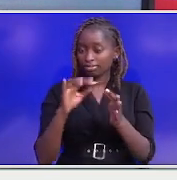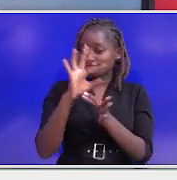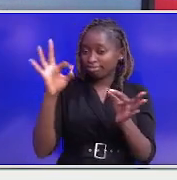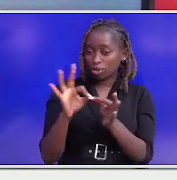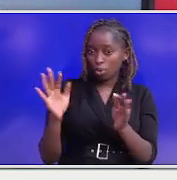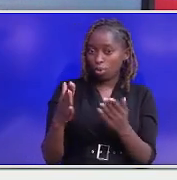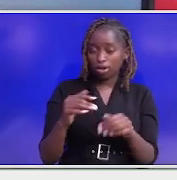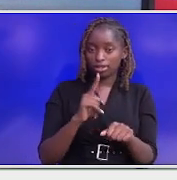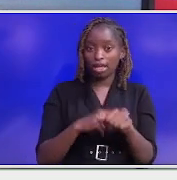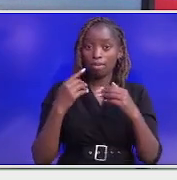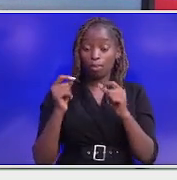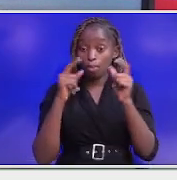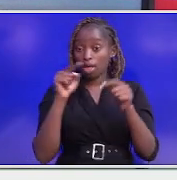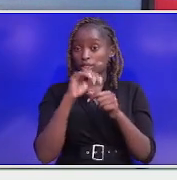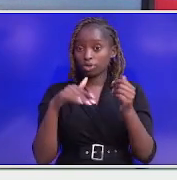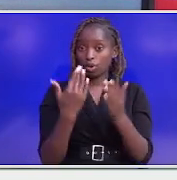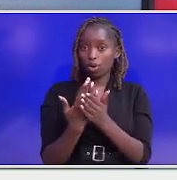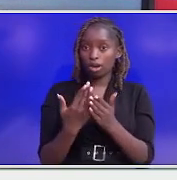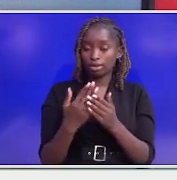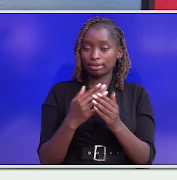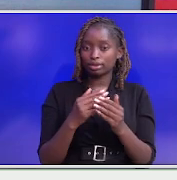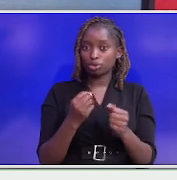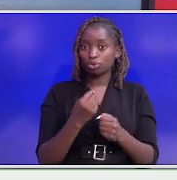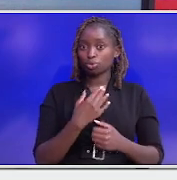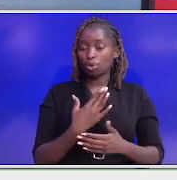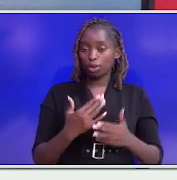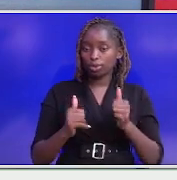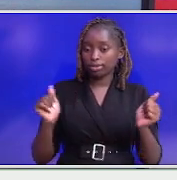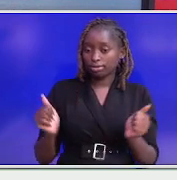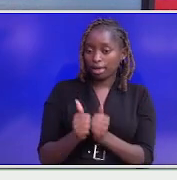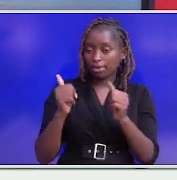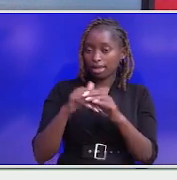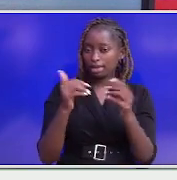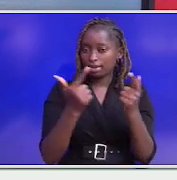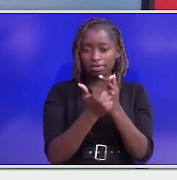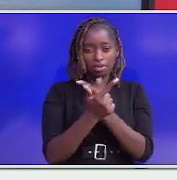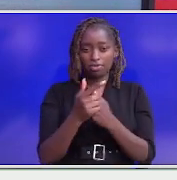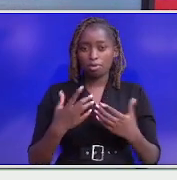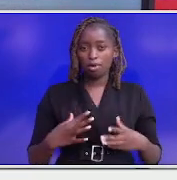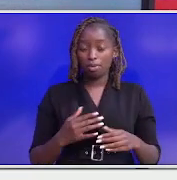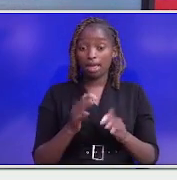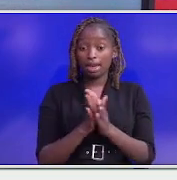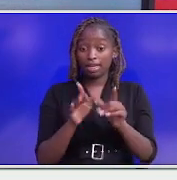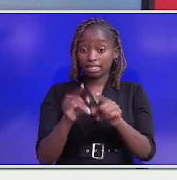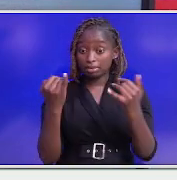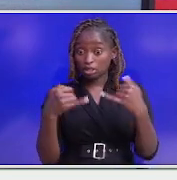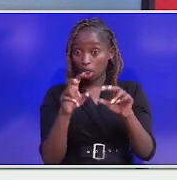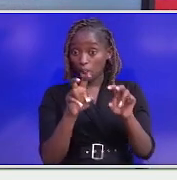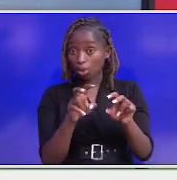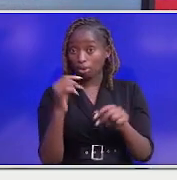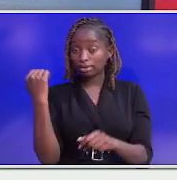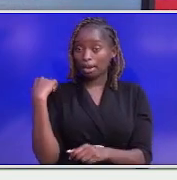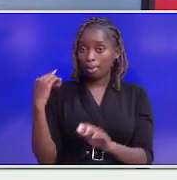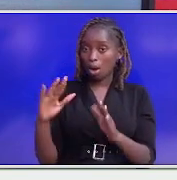of traumatic events that have happened to various people, and to just also look at the numbers in the